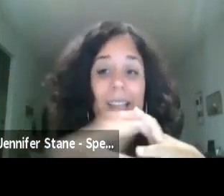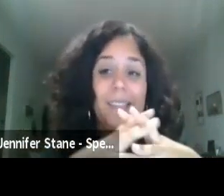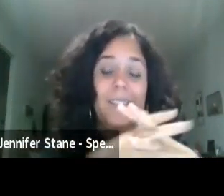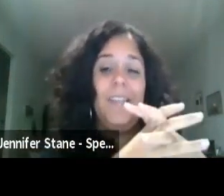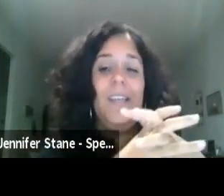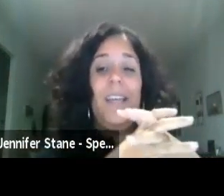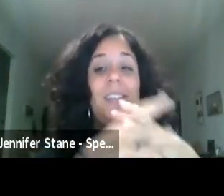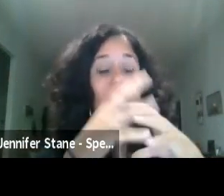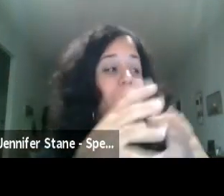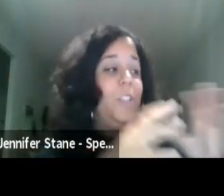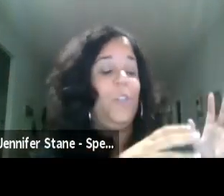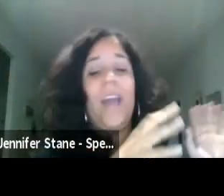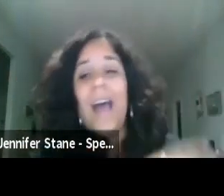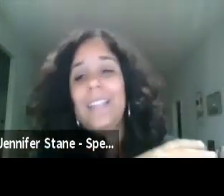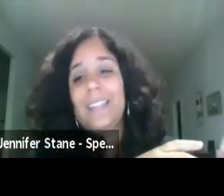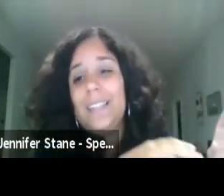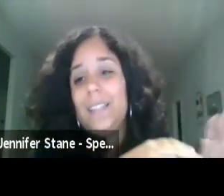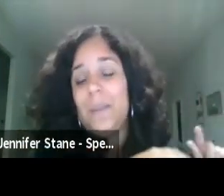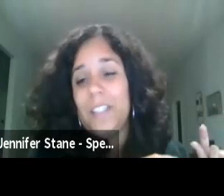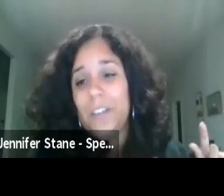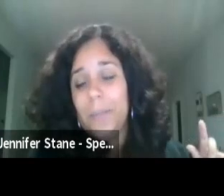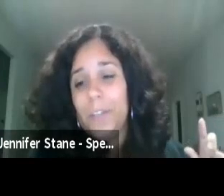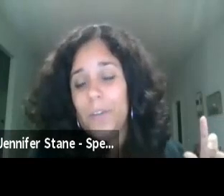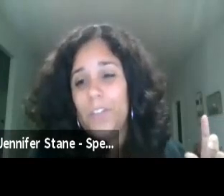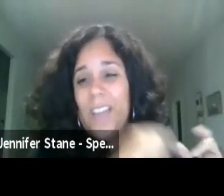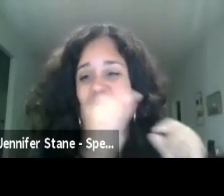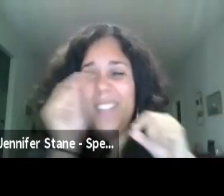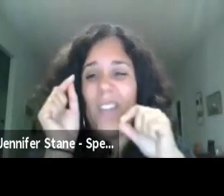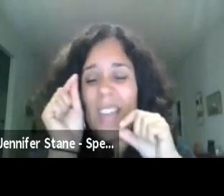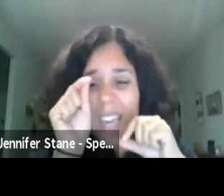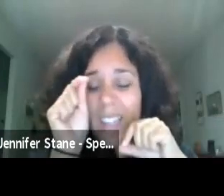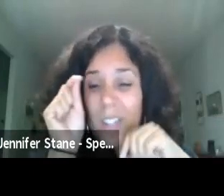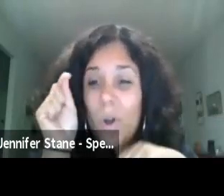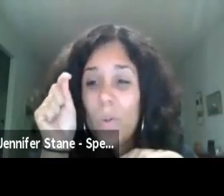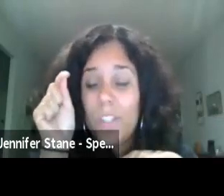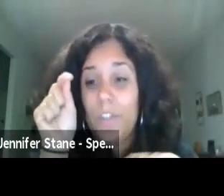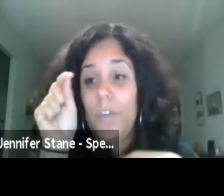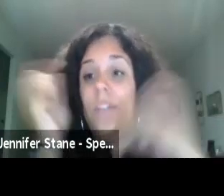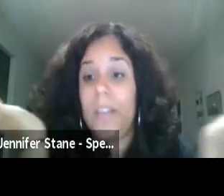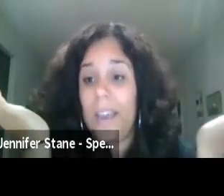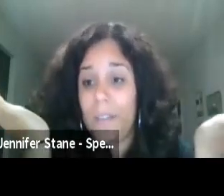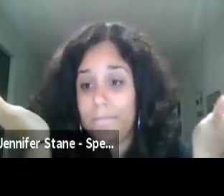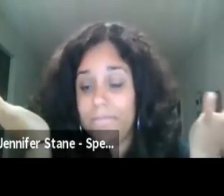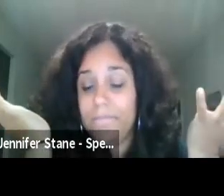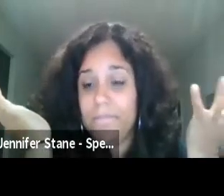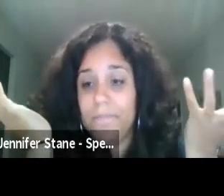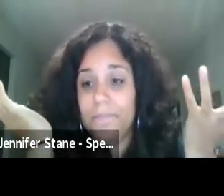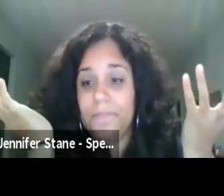in that is similar to the acid that these bacteria produce, and that's how they eat the little holes in your tooth and you get a